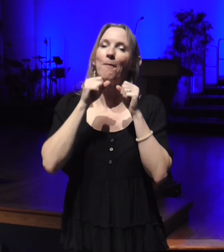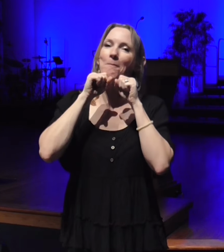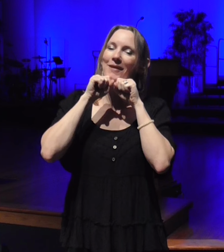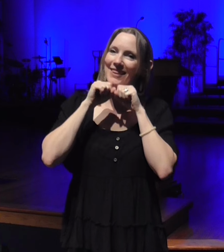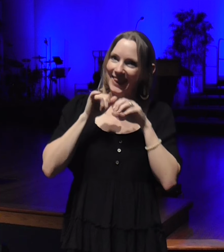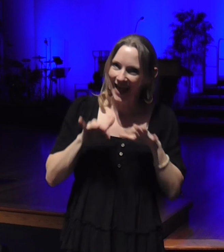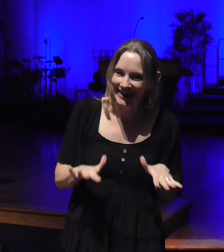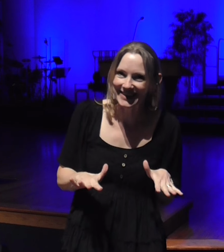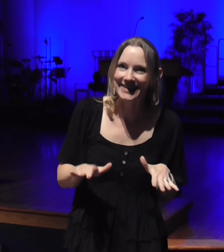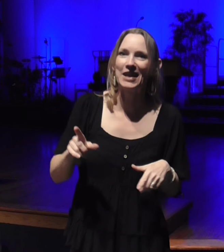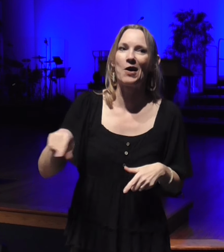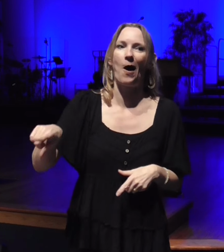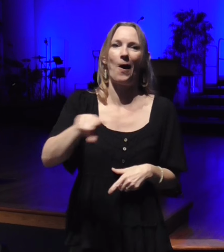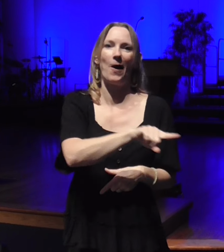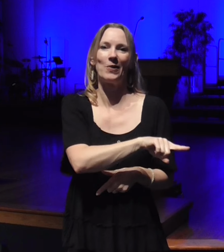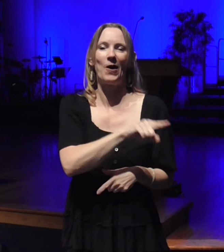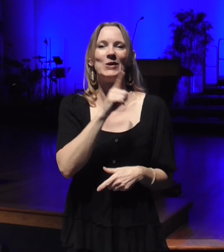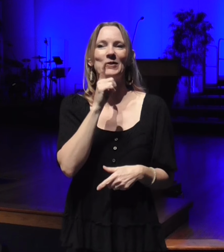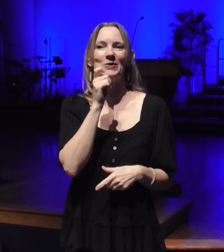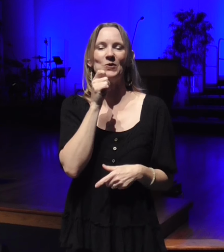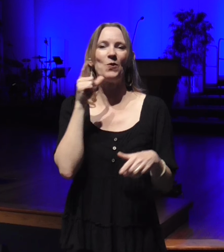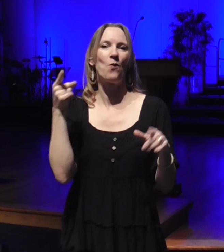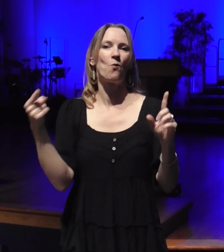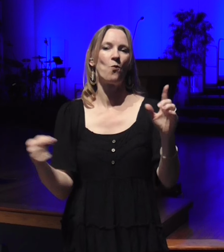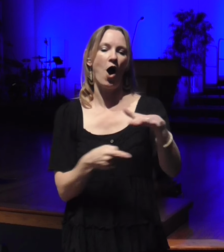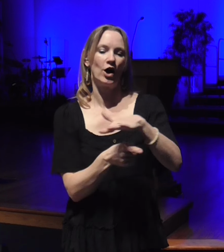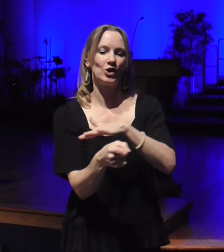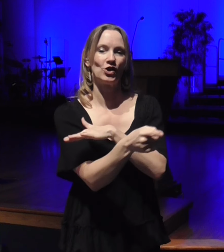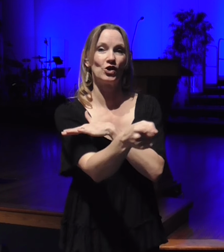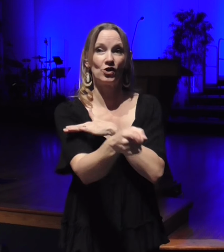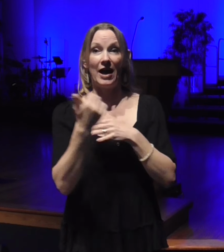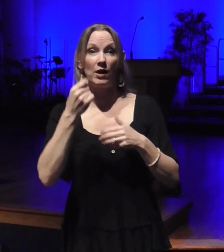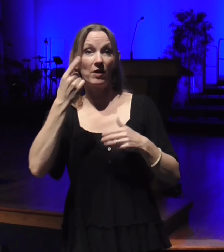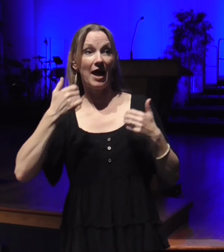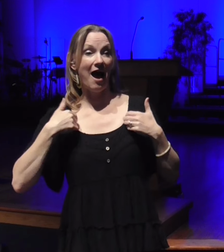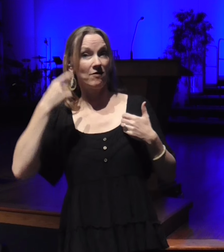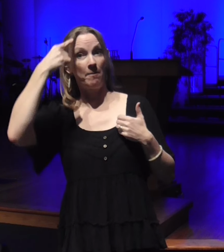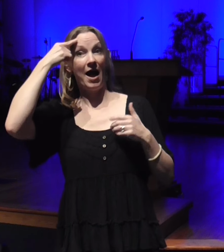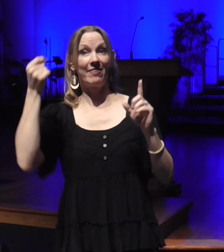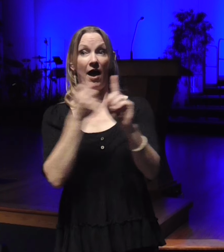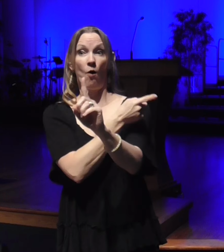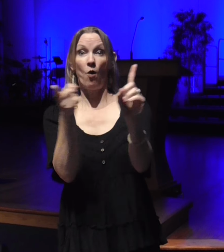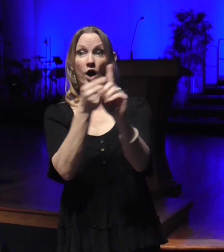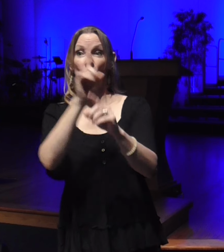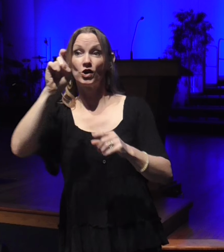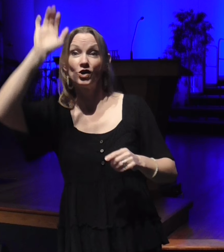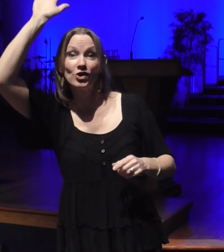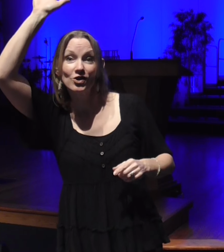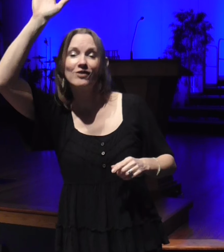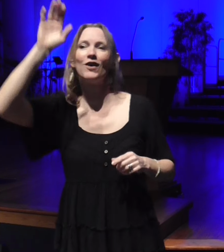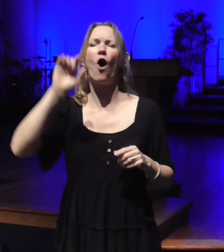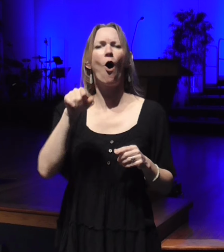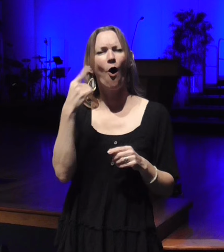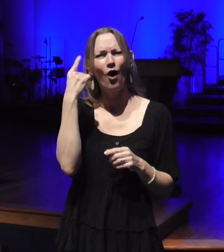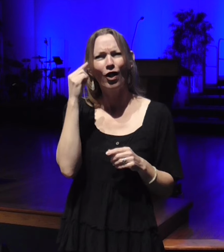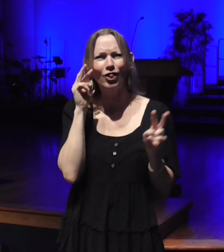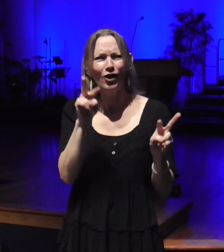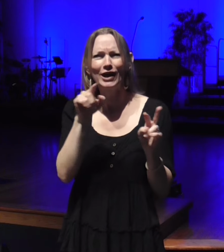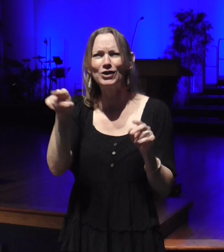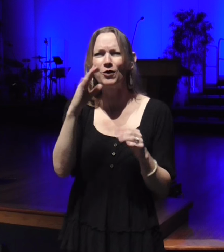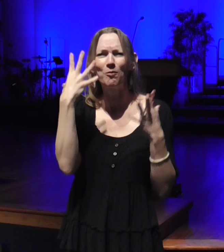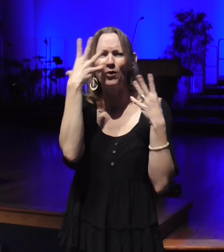Blessed are those who wander. Anyone here have a wandering mind? Oh, look at you Buddhas. Look